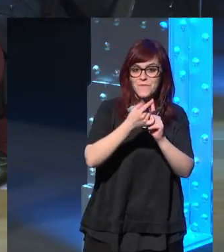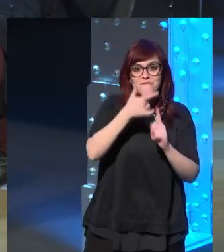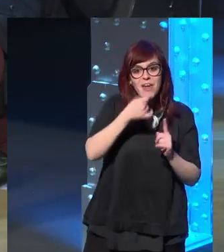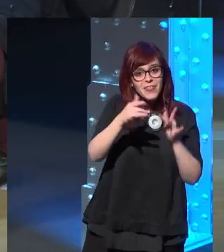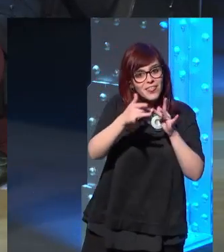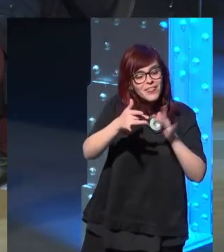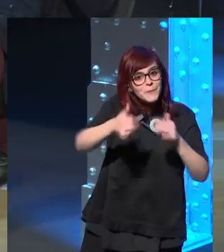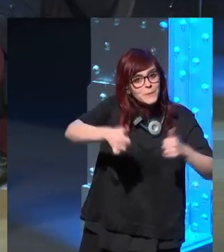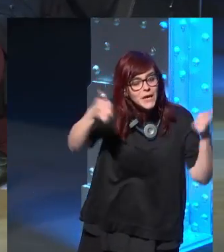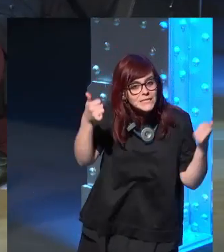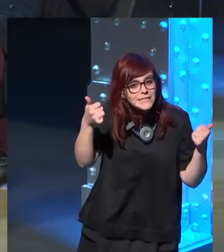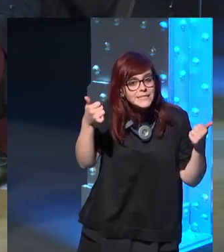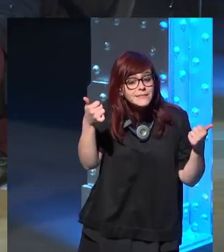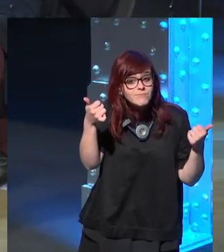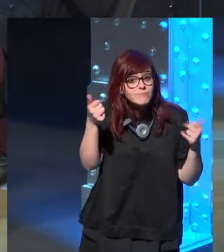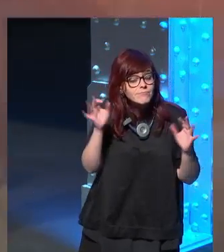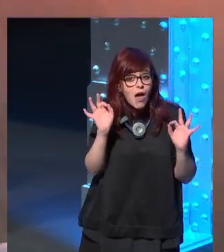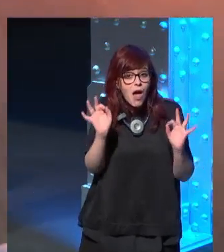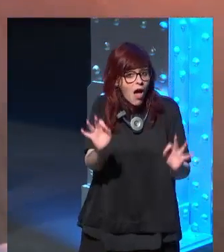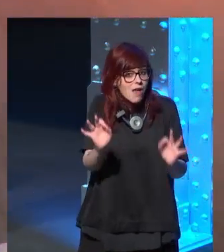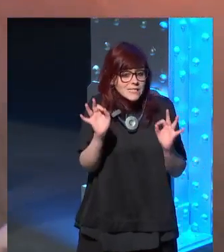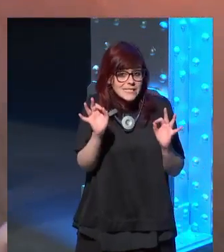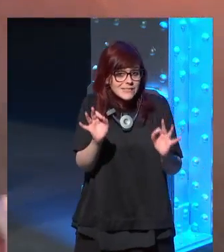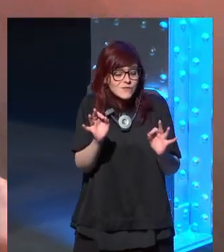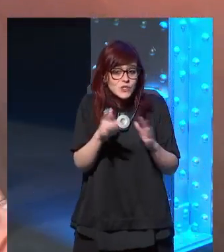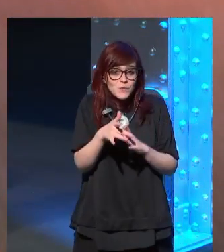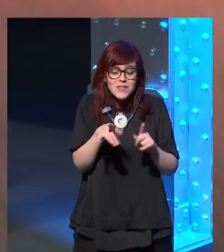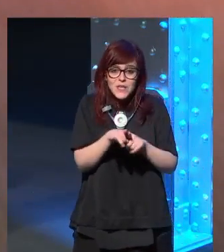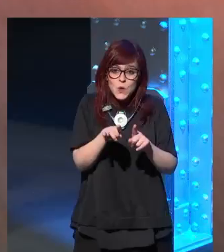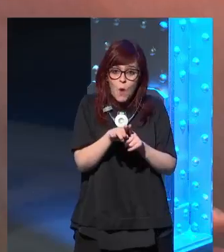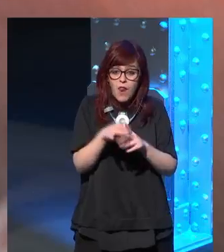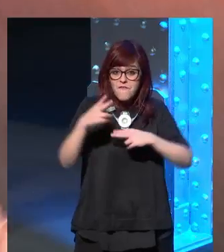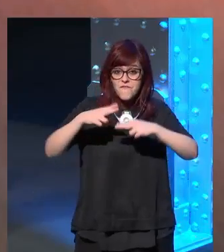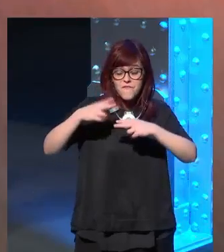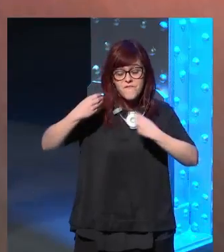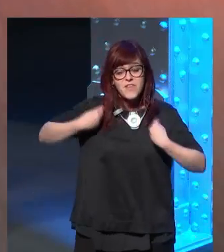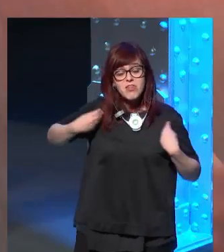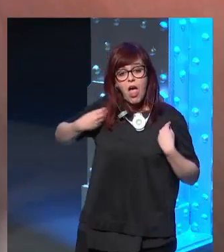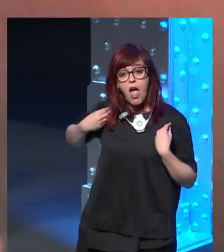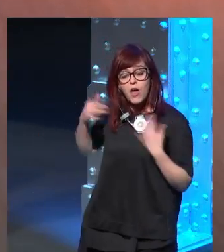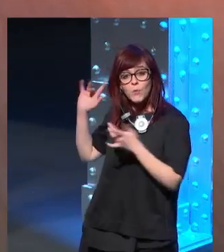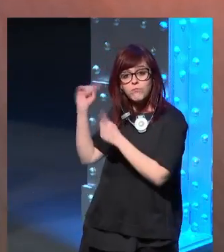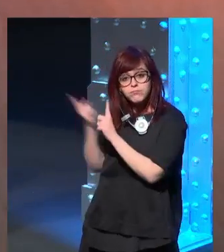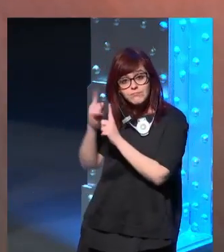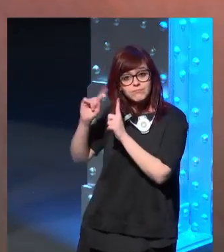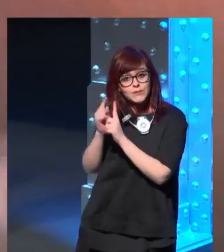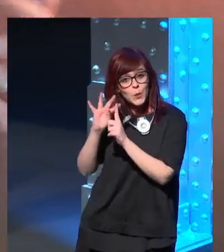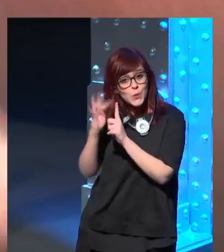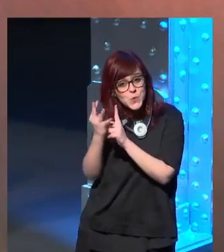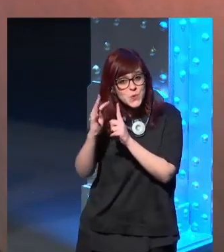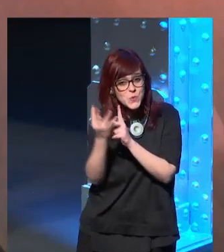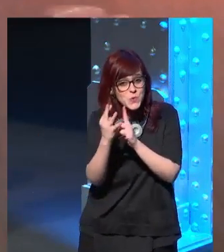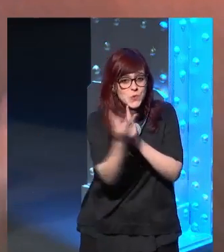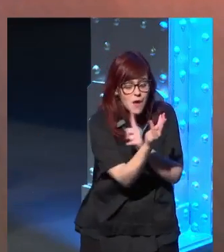over time or through life where genetic factors are sort of pulling us towards the environment, and